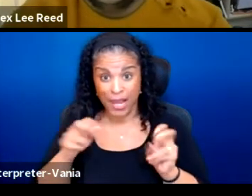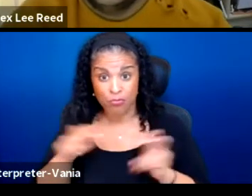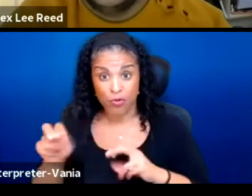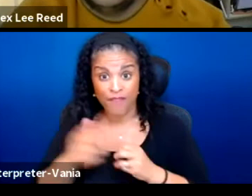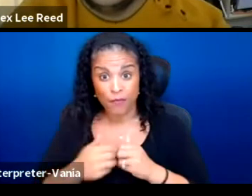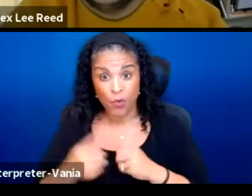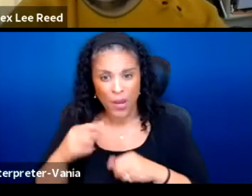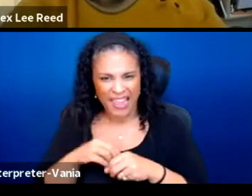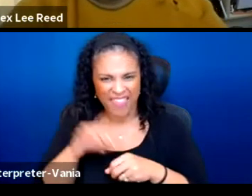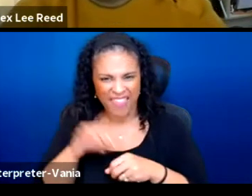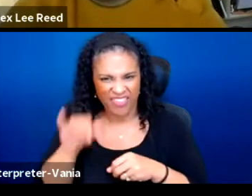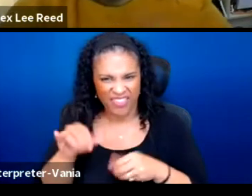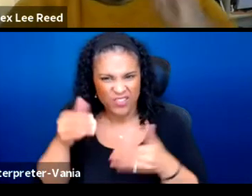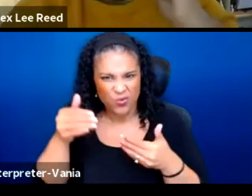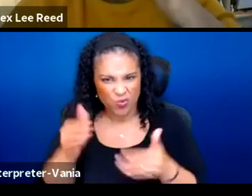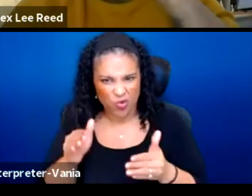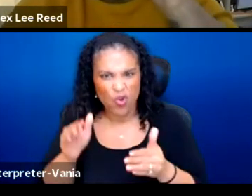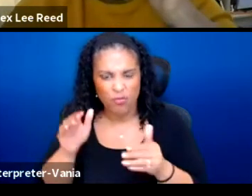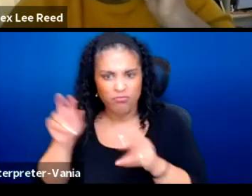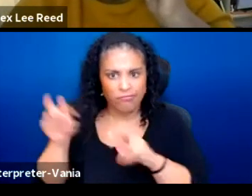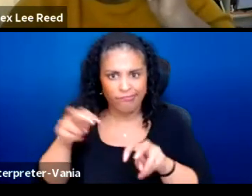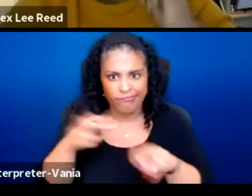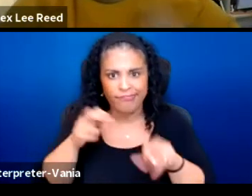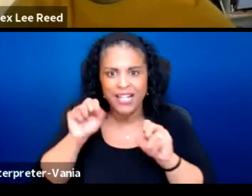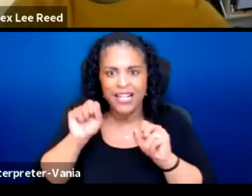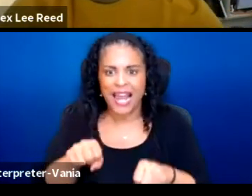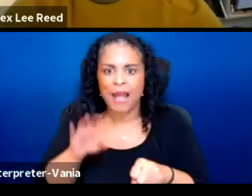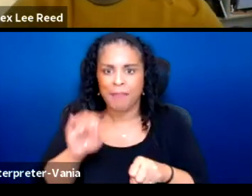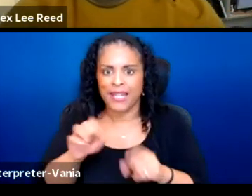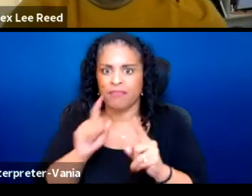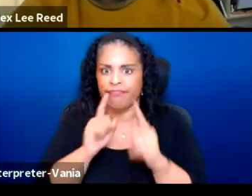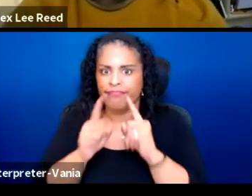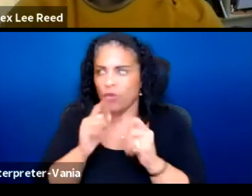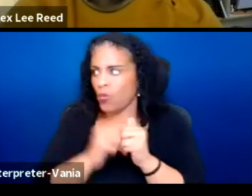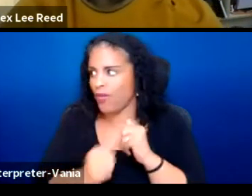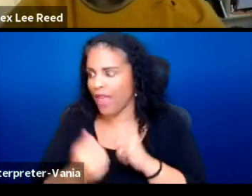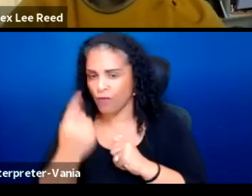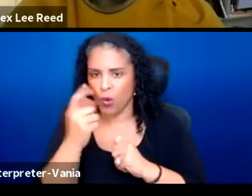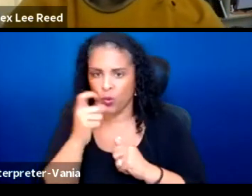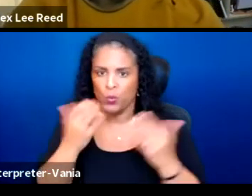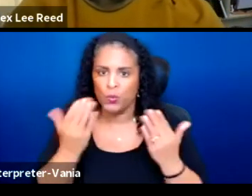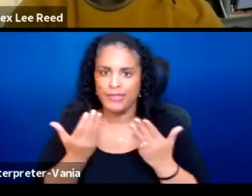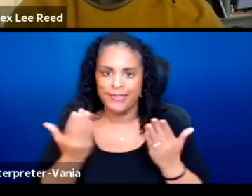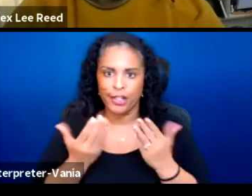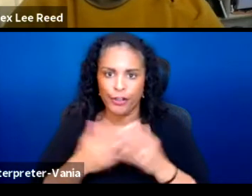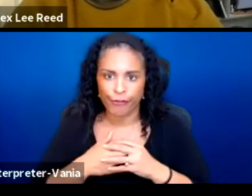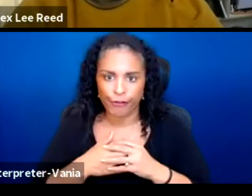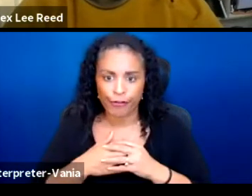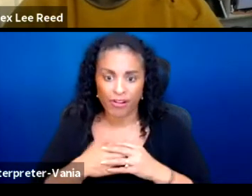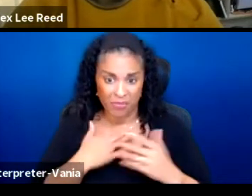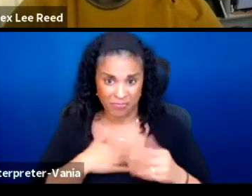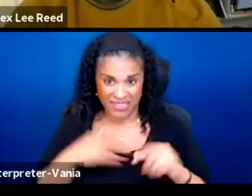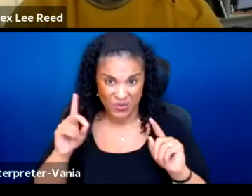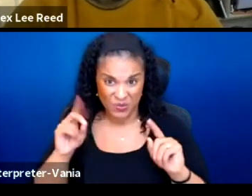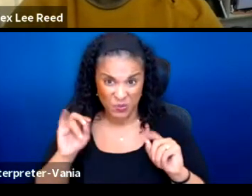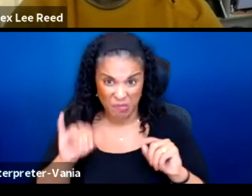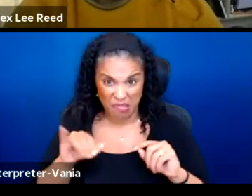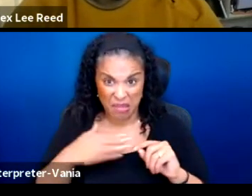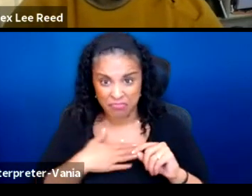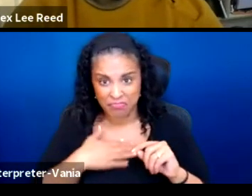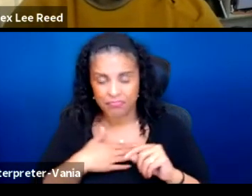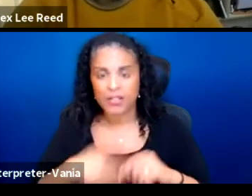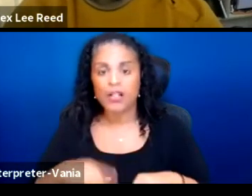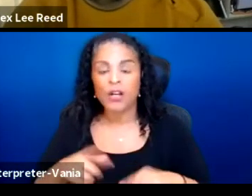this room so that we can be in conversation with everyone who's here, please do that. And as